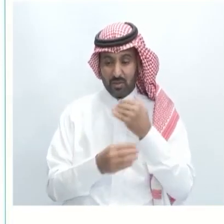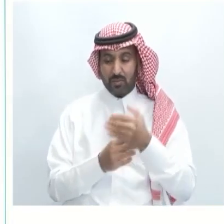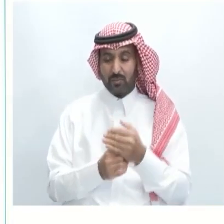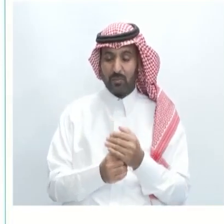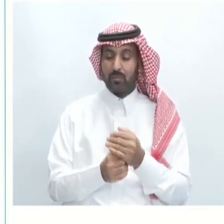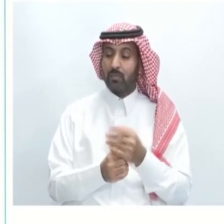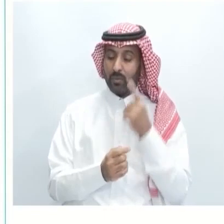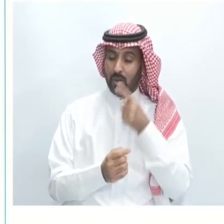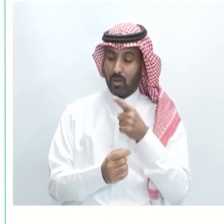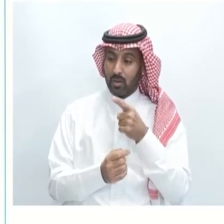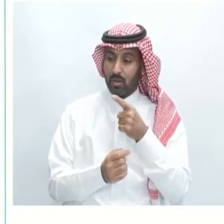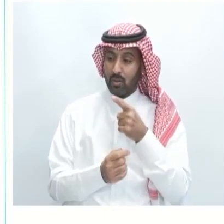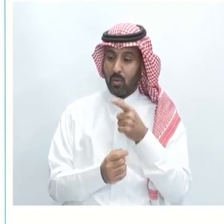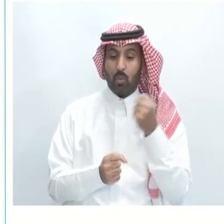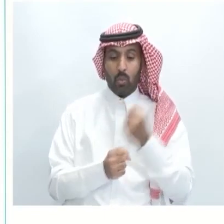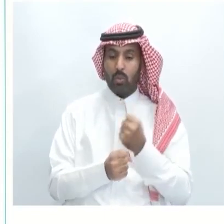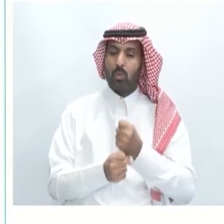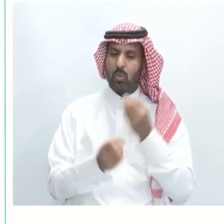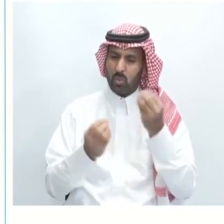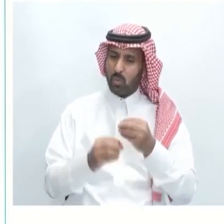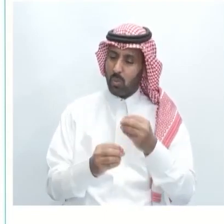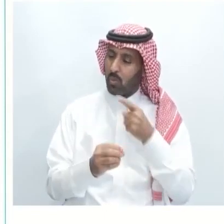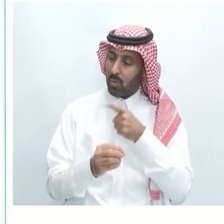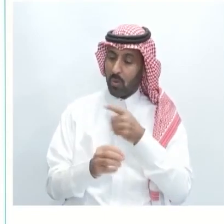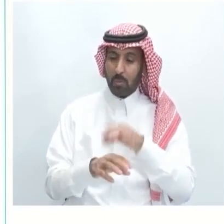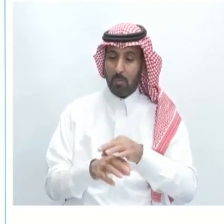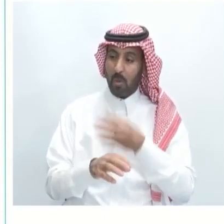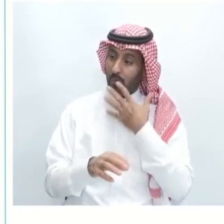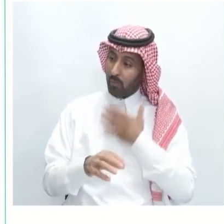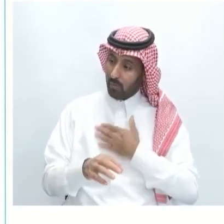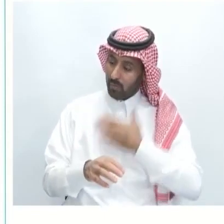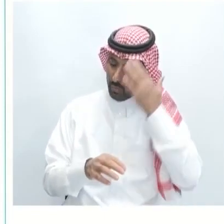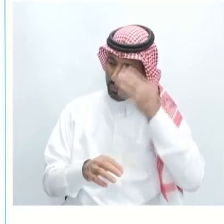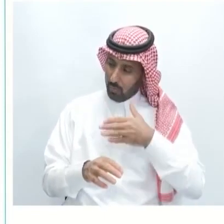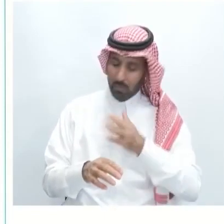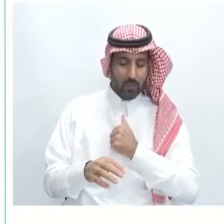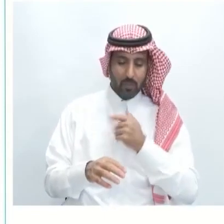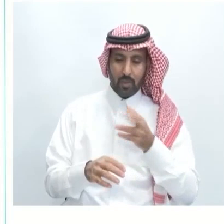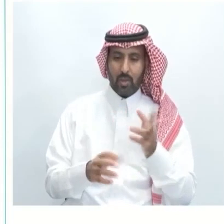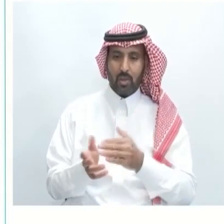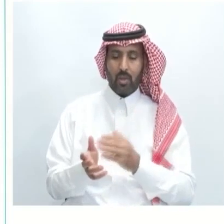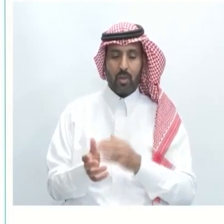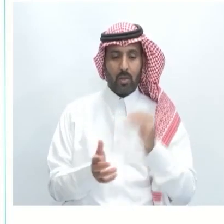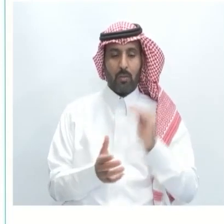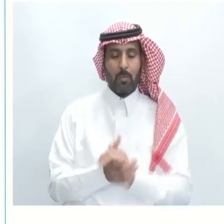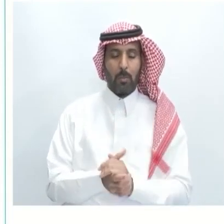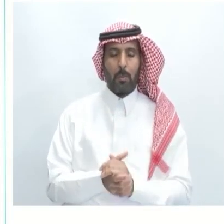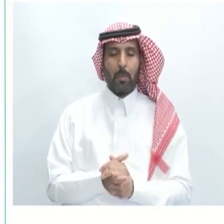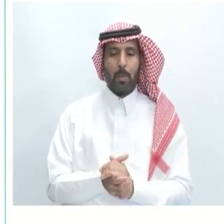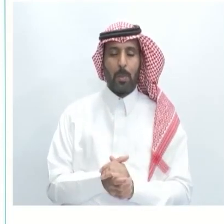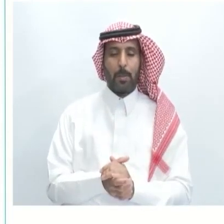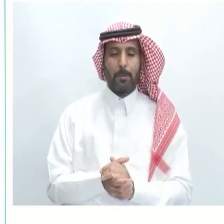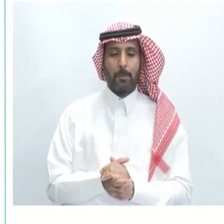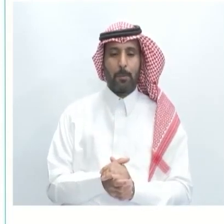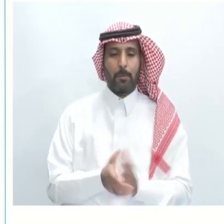And efforts, whatever effort you do, they aren't appreciated. So now that we have answered all of the answers